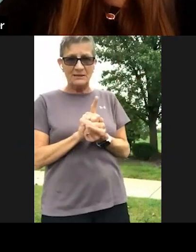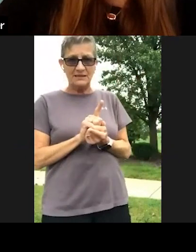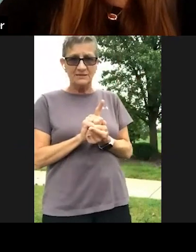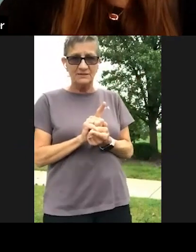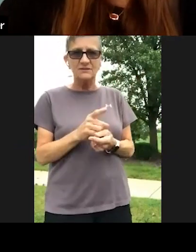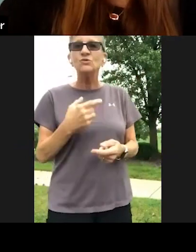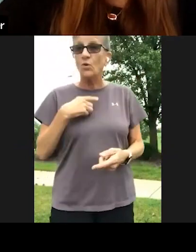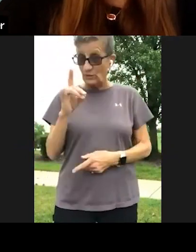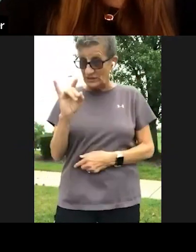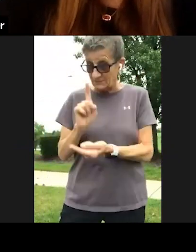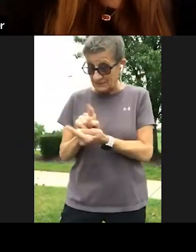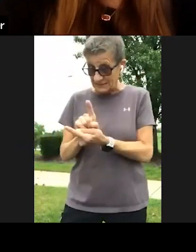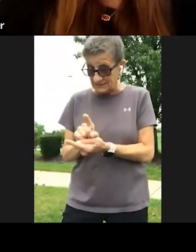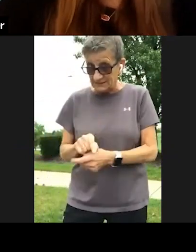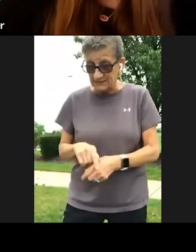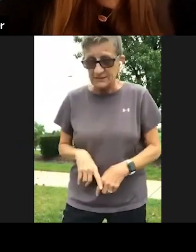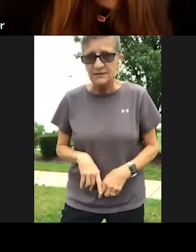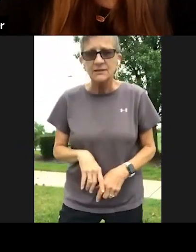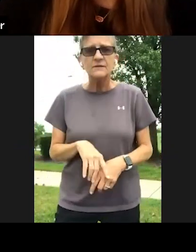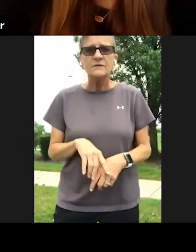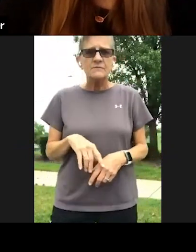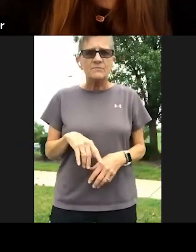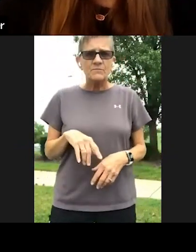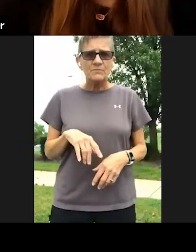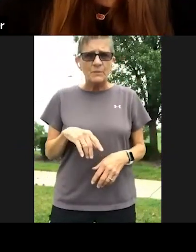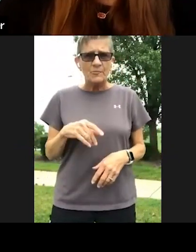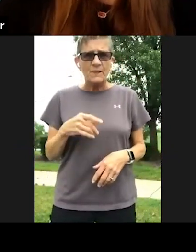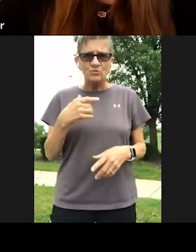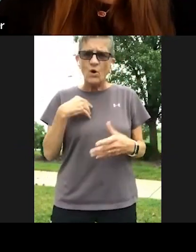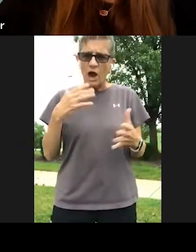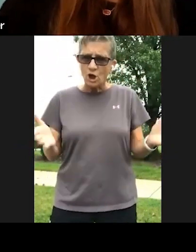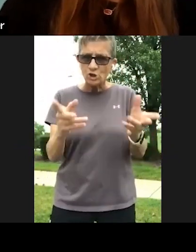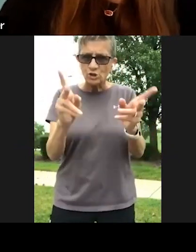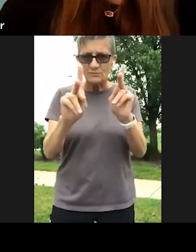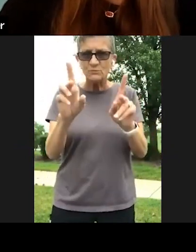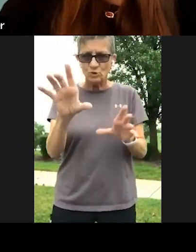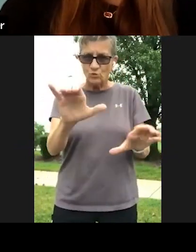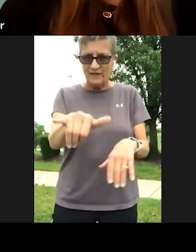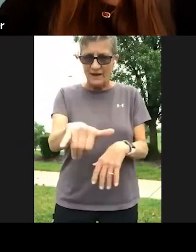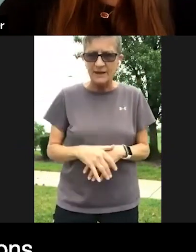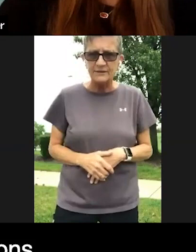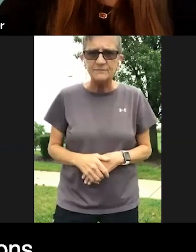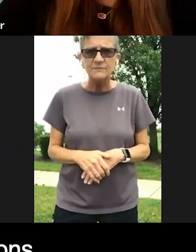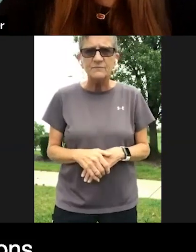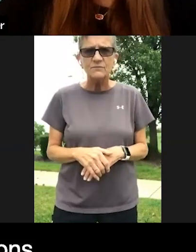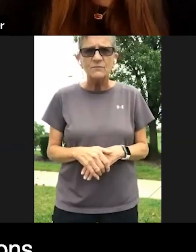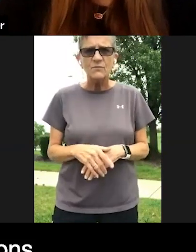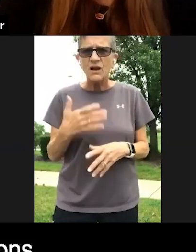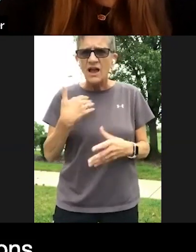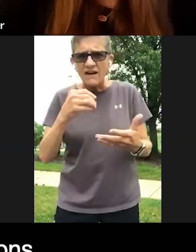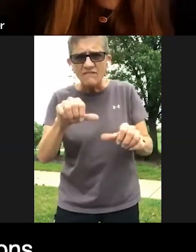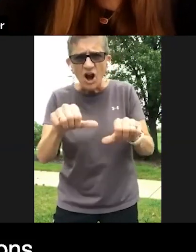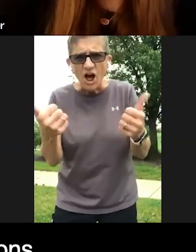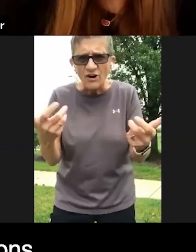And so I encourage people to do that. Dilip, are there other